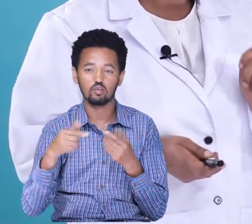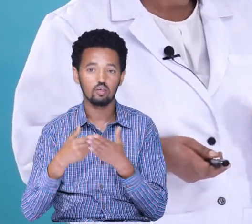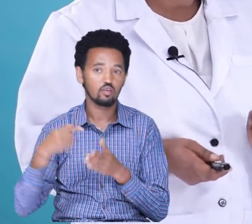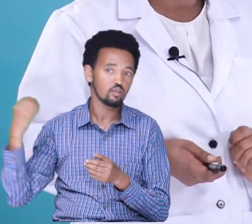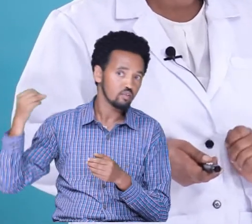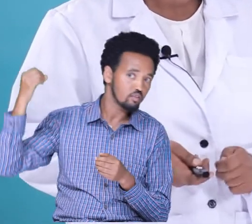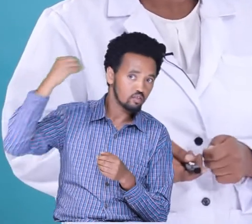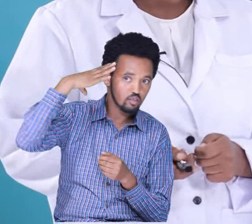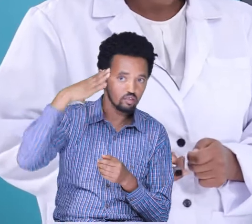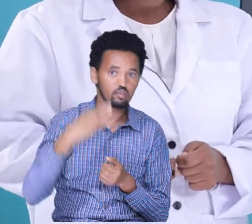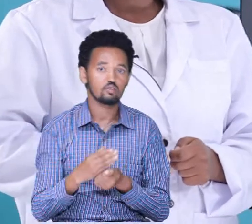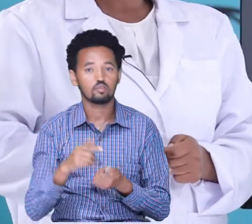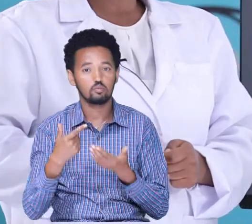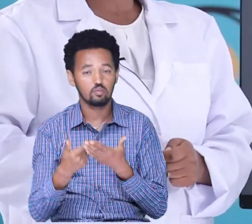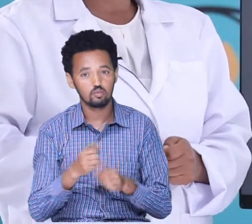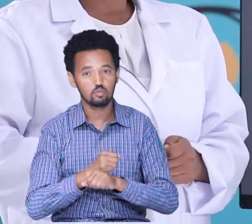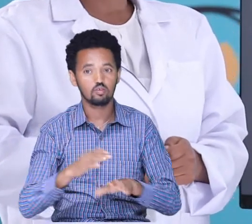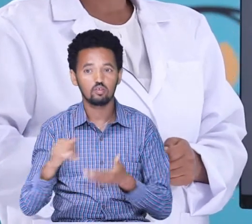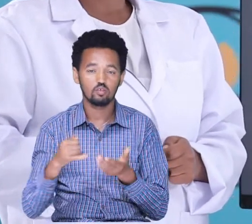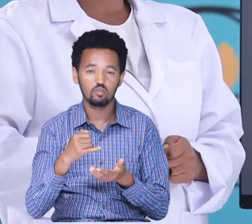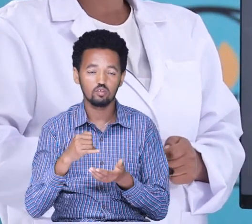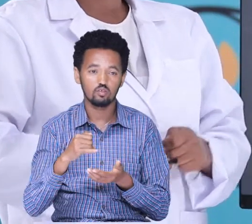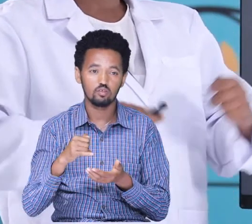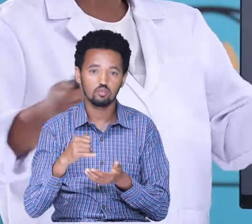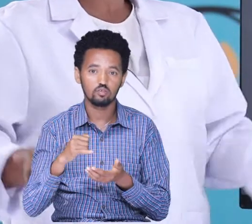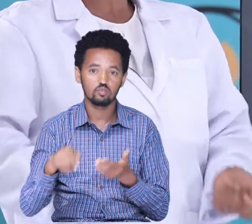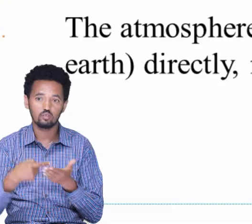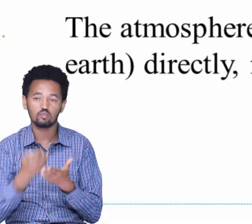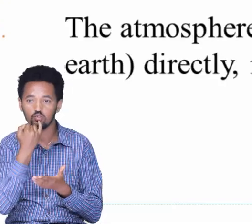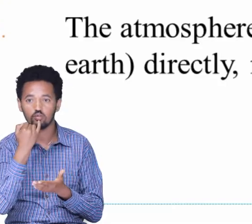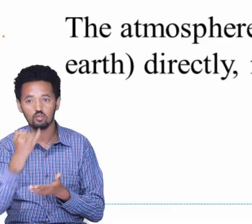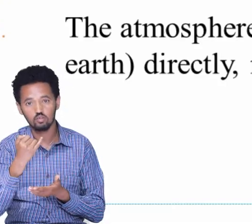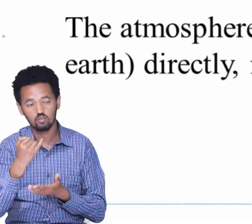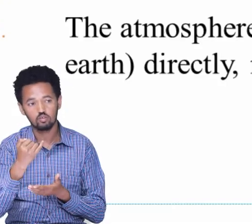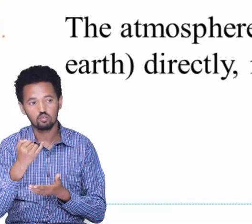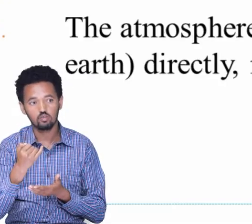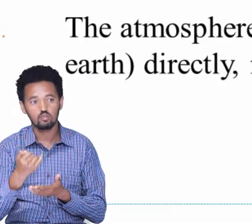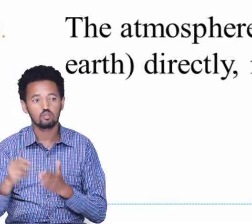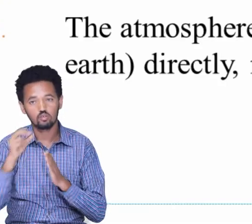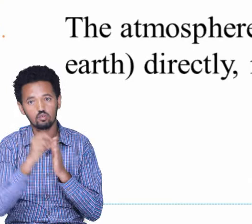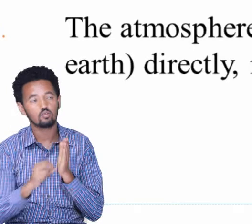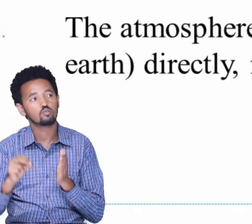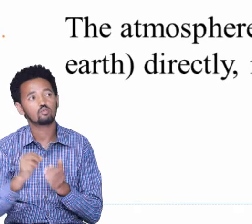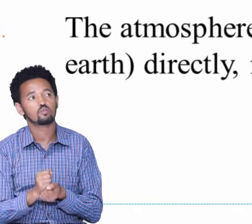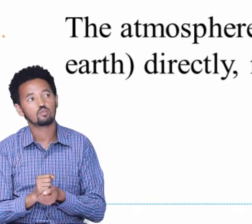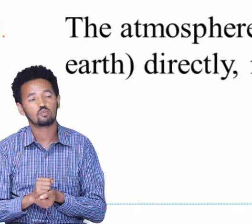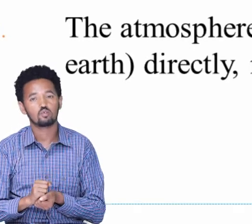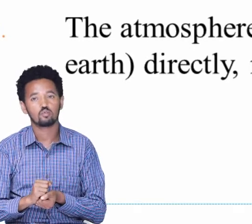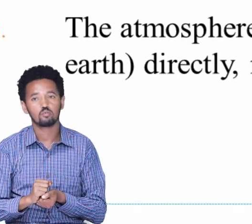but heated by the earth. This is the reason why an altitude increase, temperature is decreased.